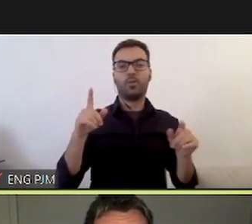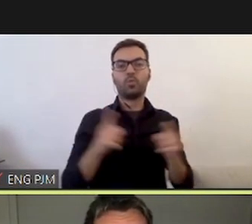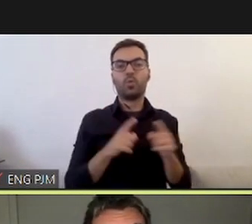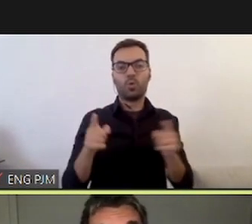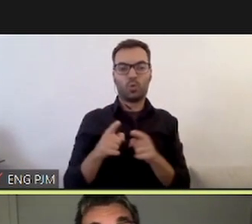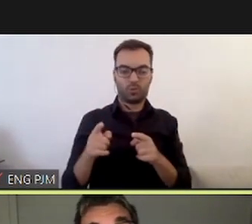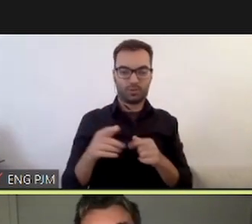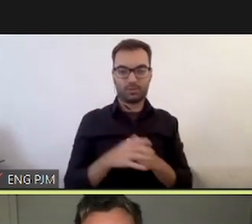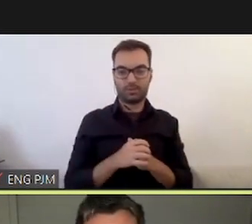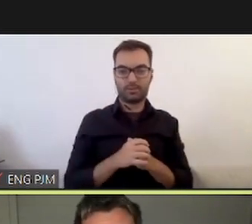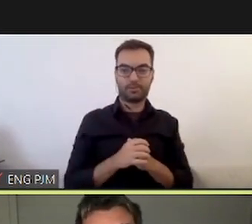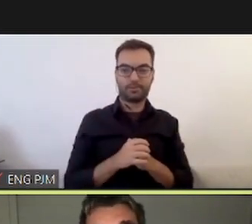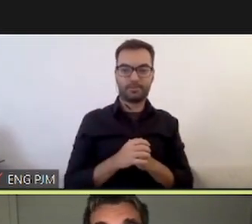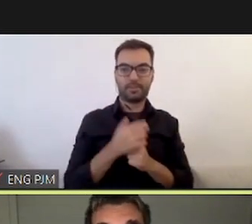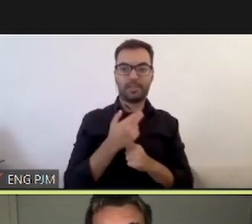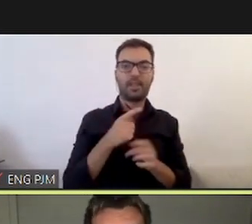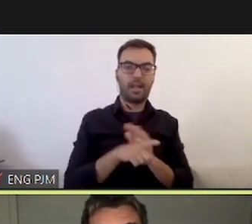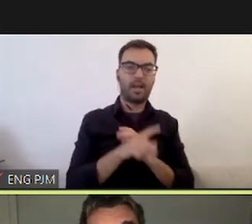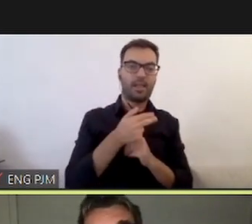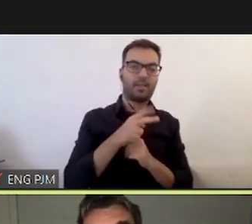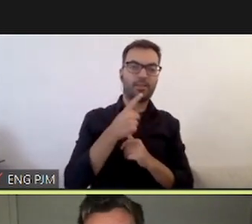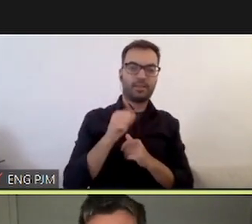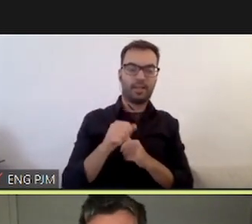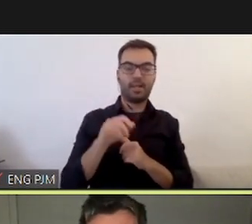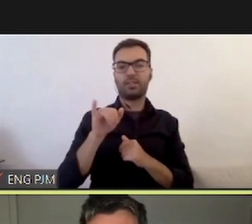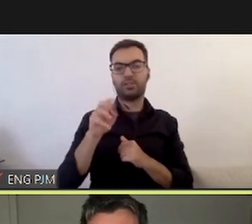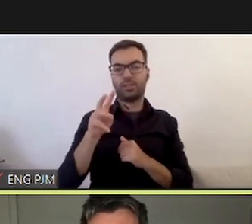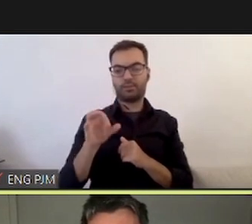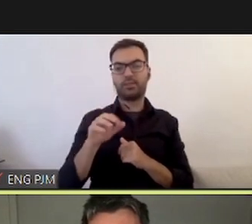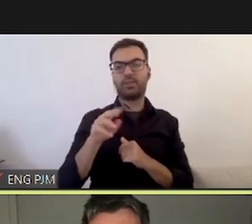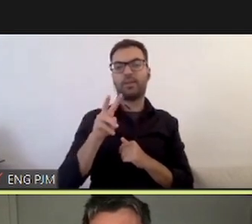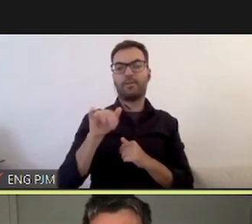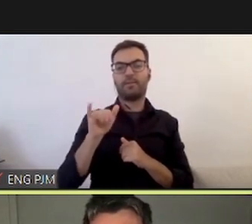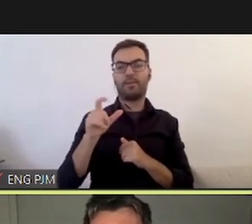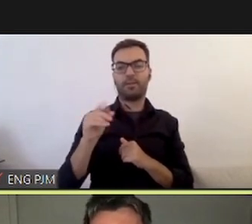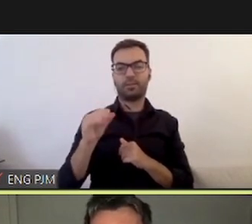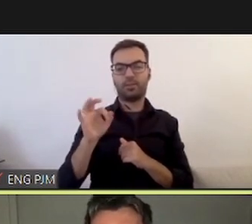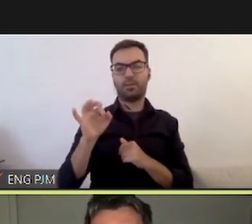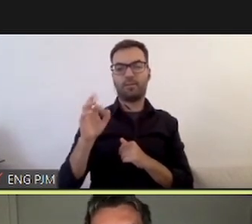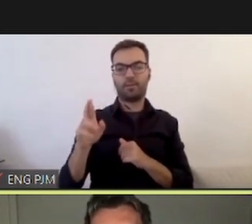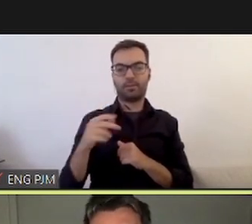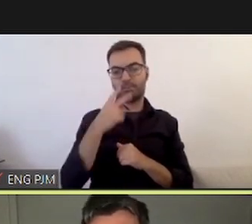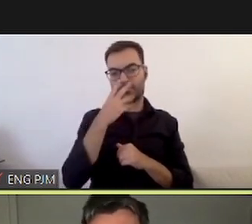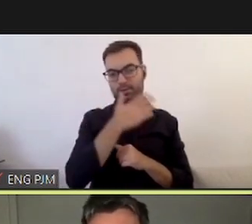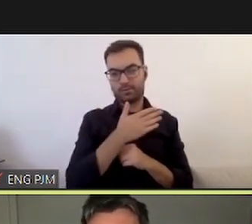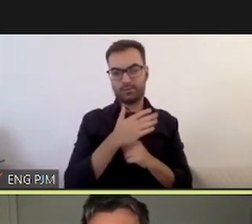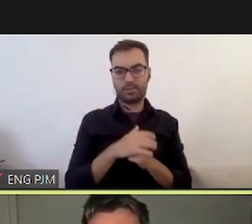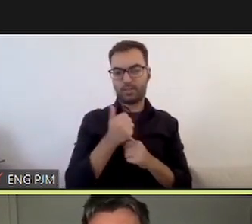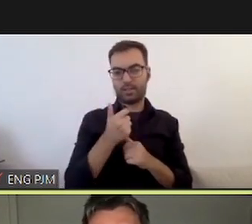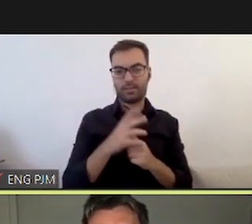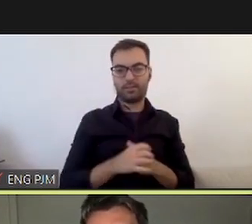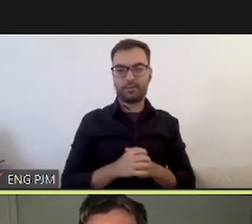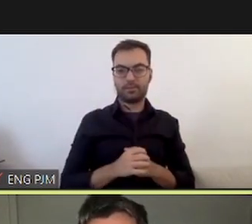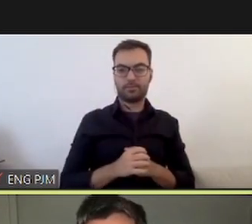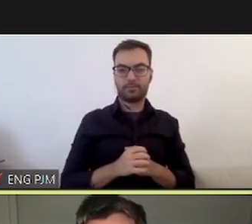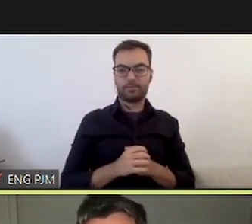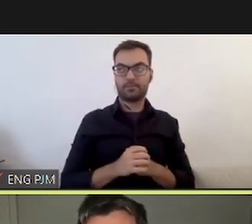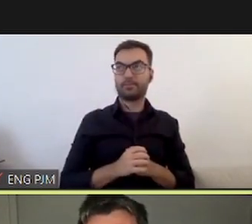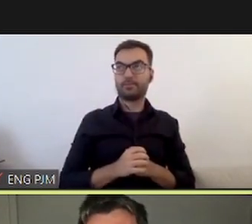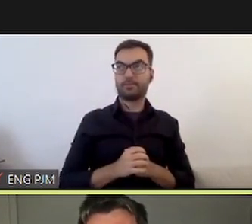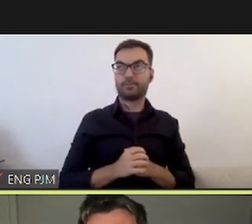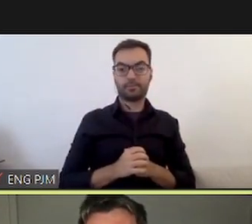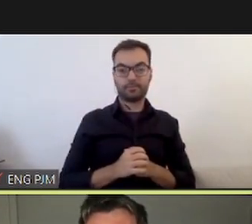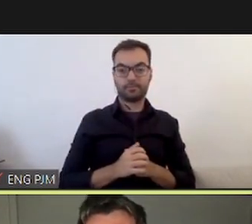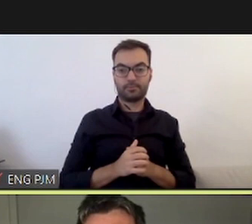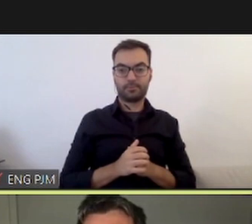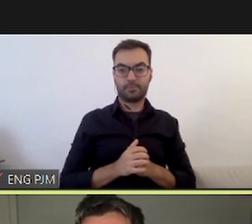the both NVDA, JAWS, and the voiceovers. Here, I would just show you some of them. And very interesting